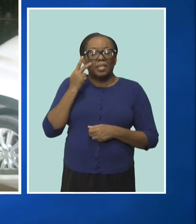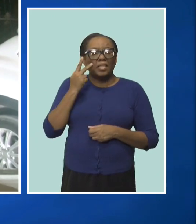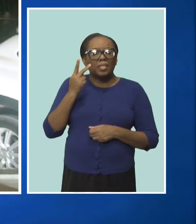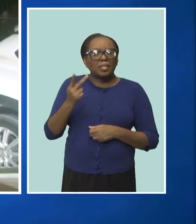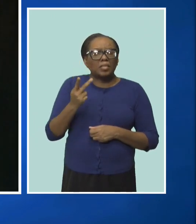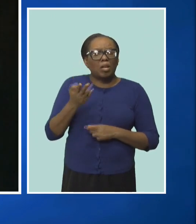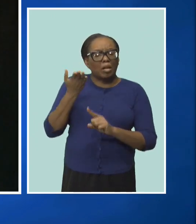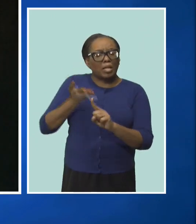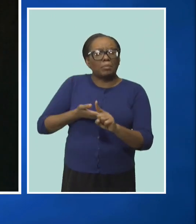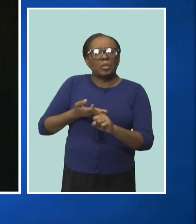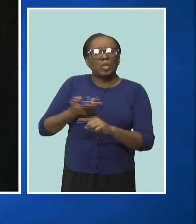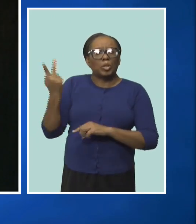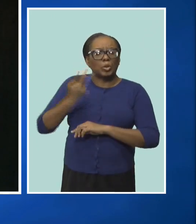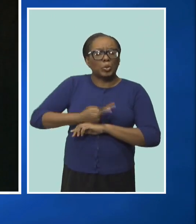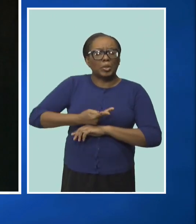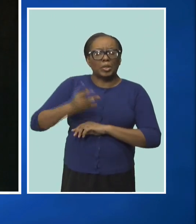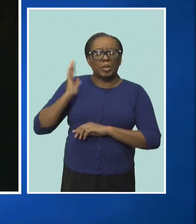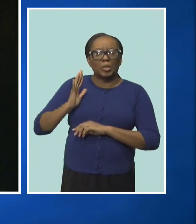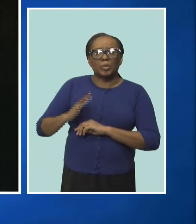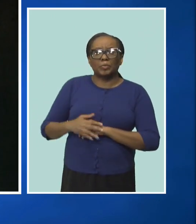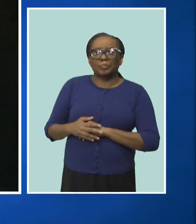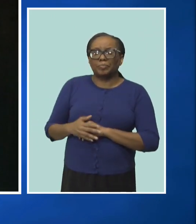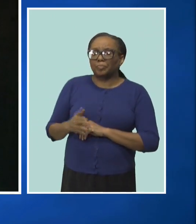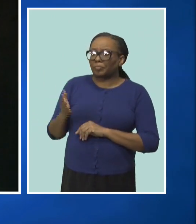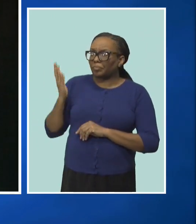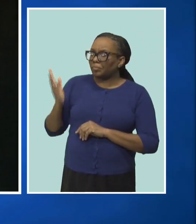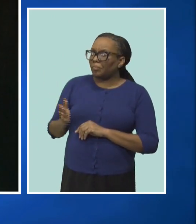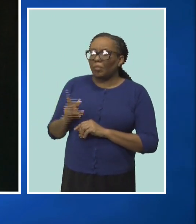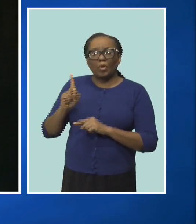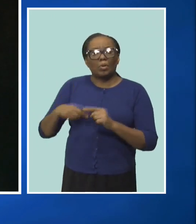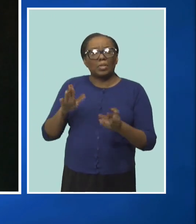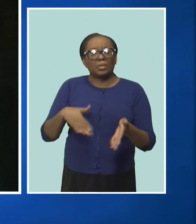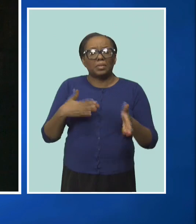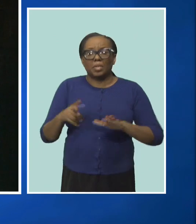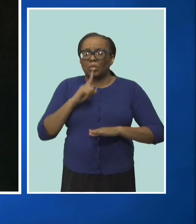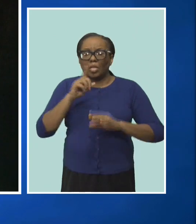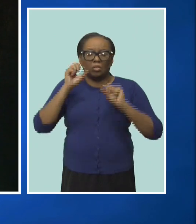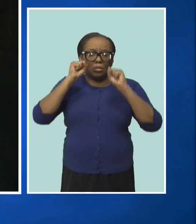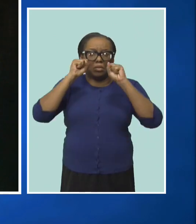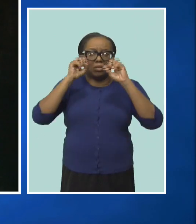ago. The passing is a shock to us in the neighborhood,